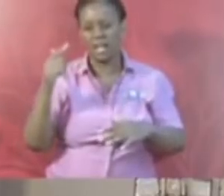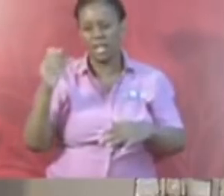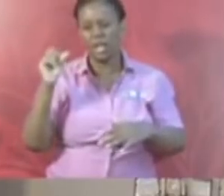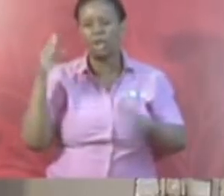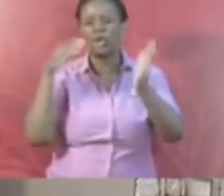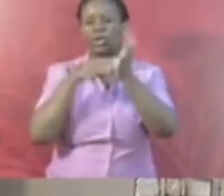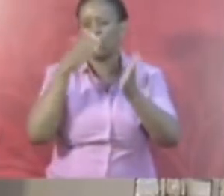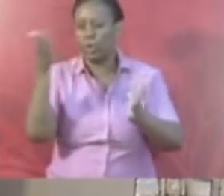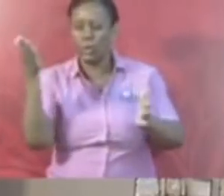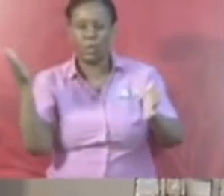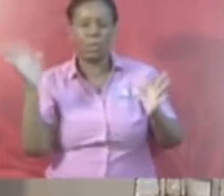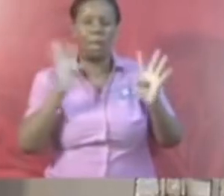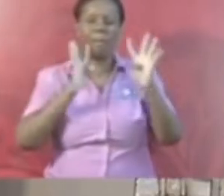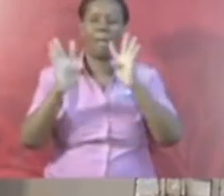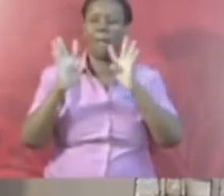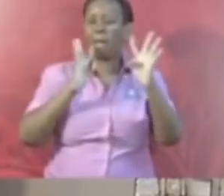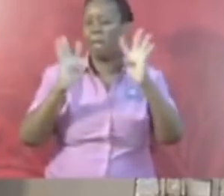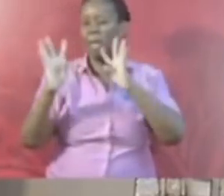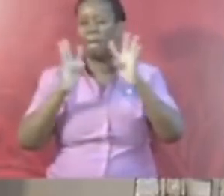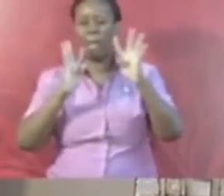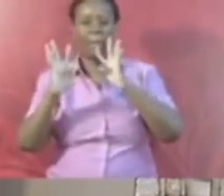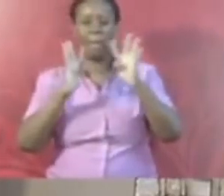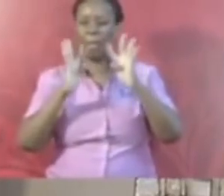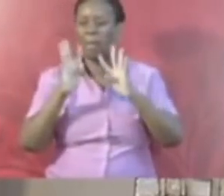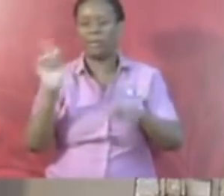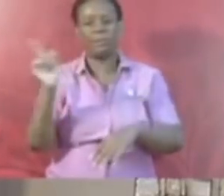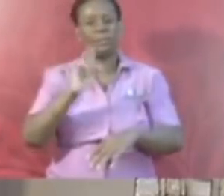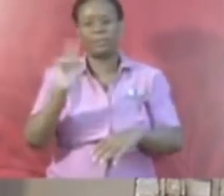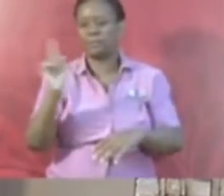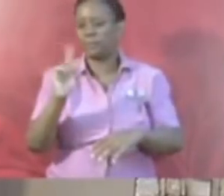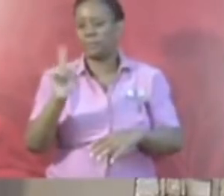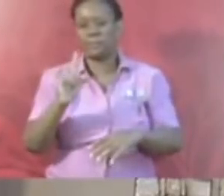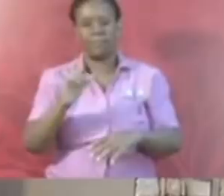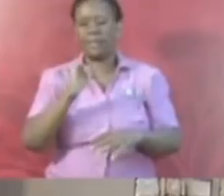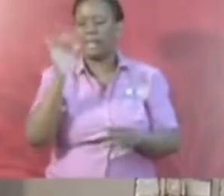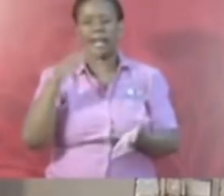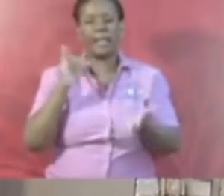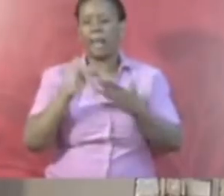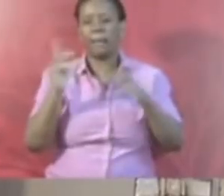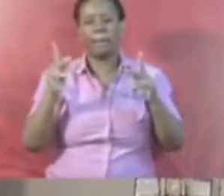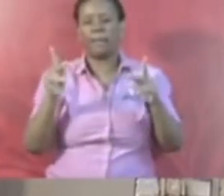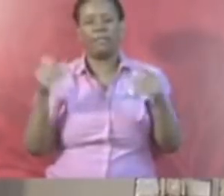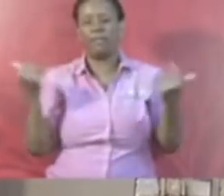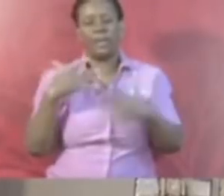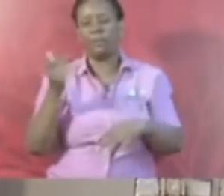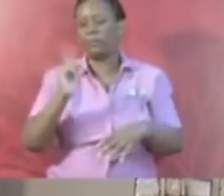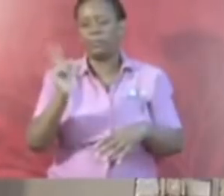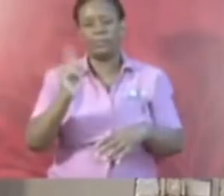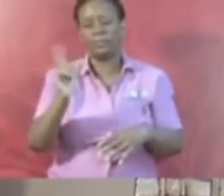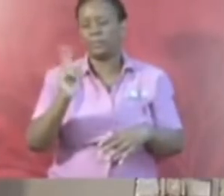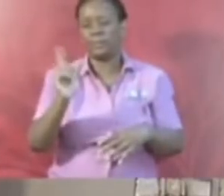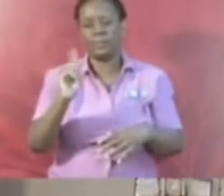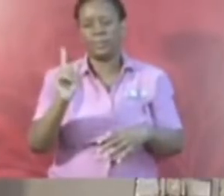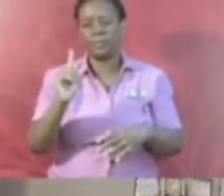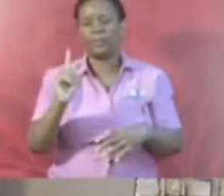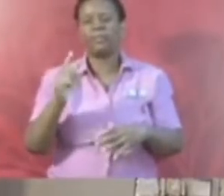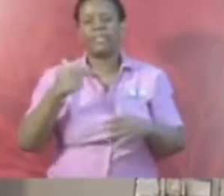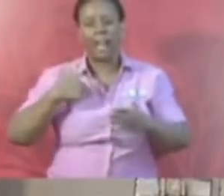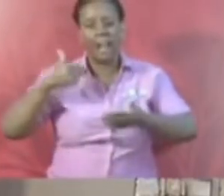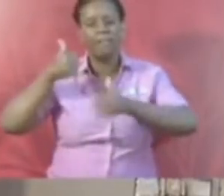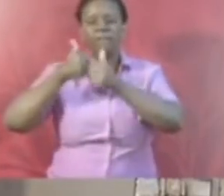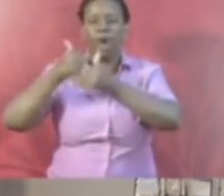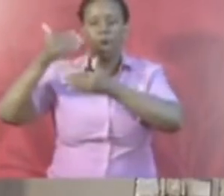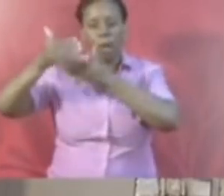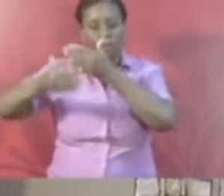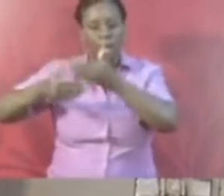been making its way through the court and has been not turned over by the court system. I don't expect it to be. Now with